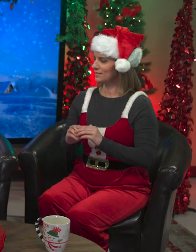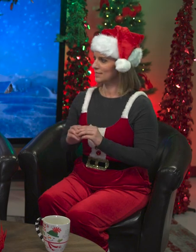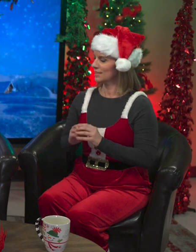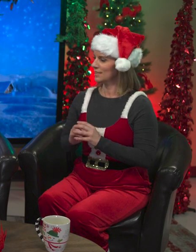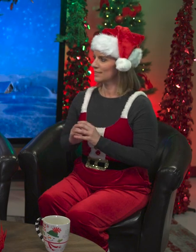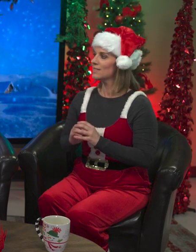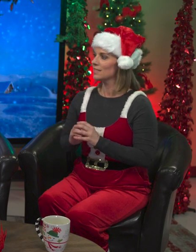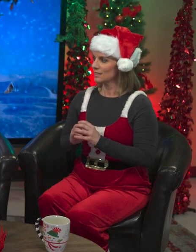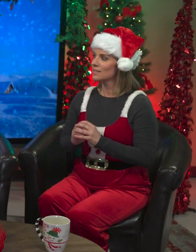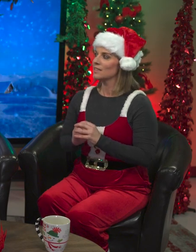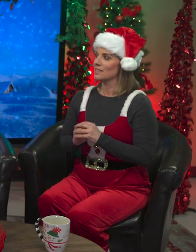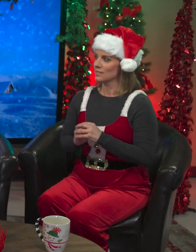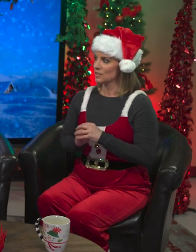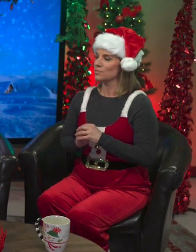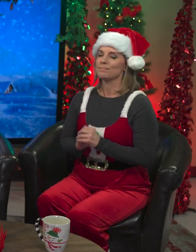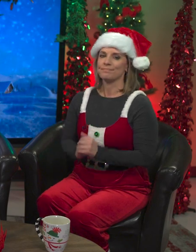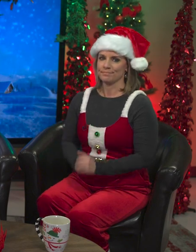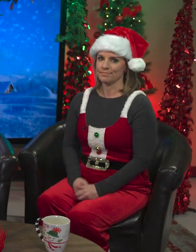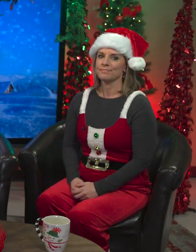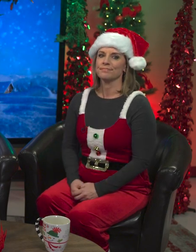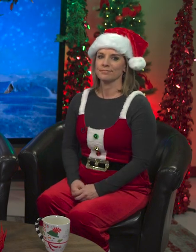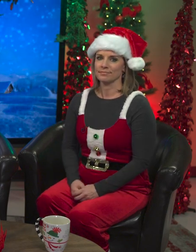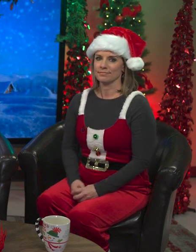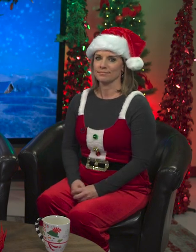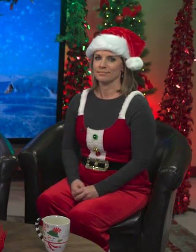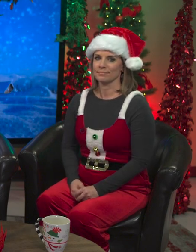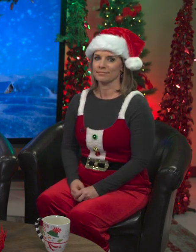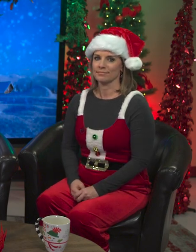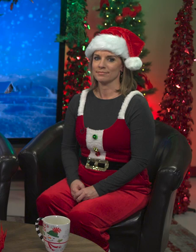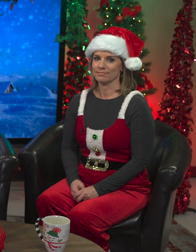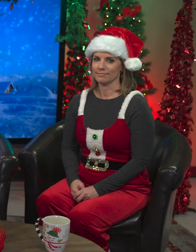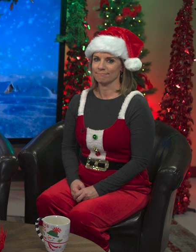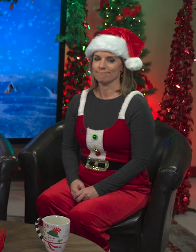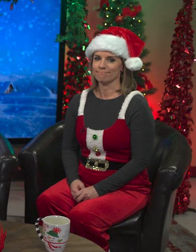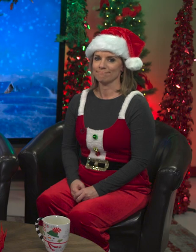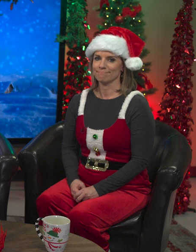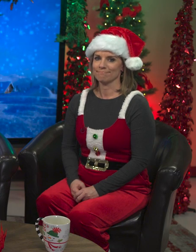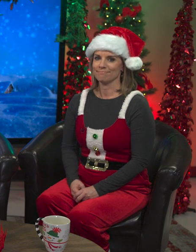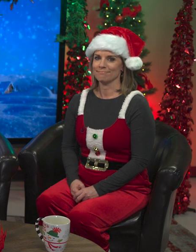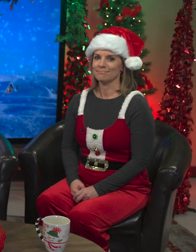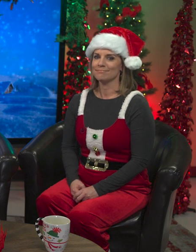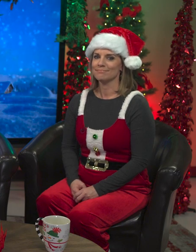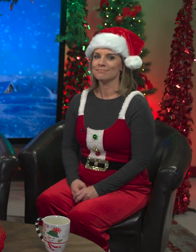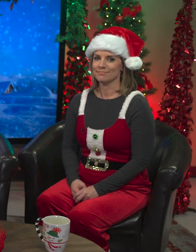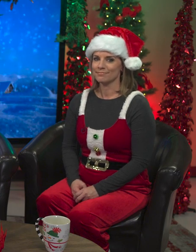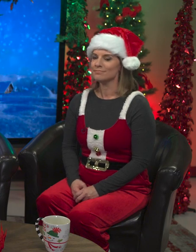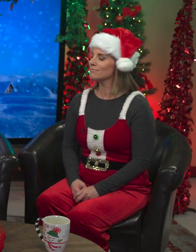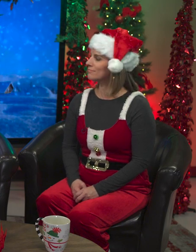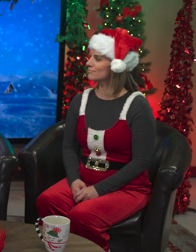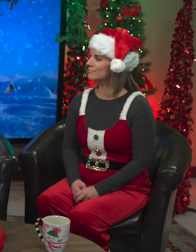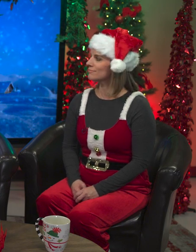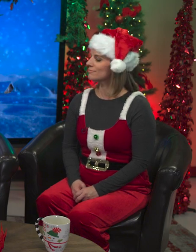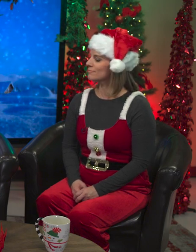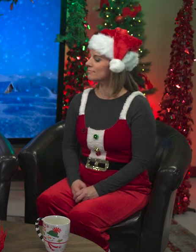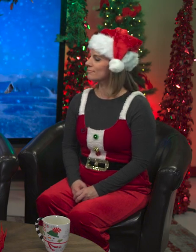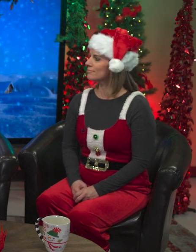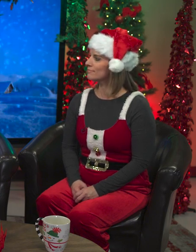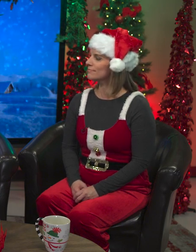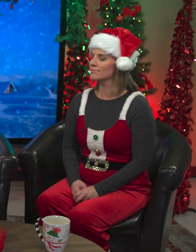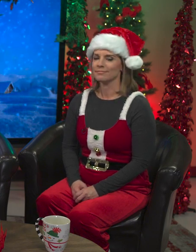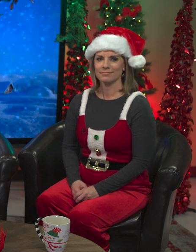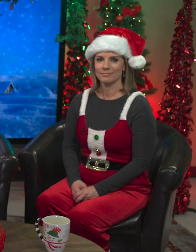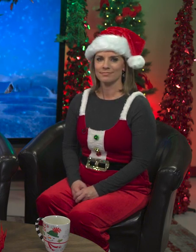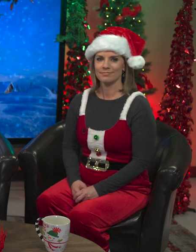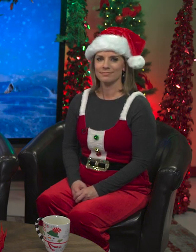grown-ups but for our kids especially trying to cope with the changes in their routine at school in one of our most informative episodes last August